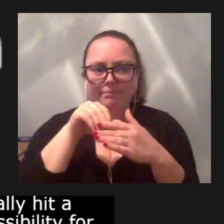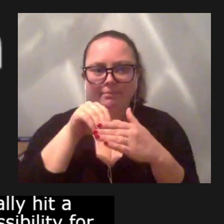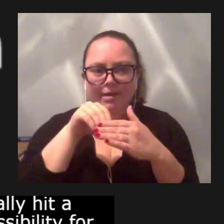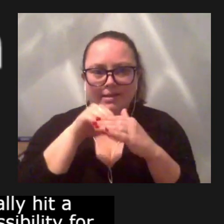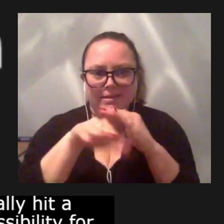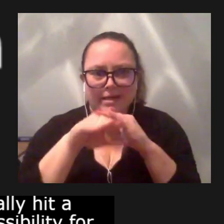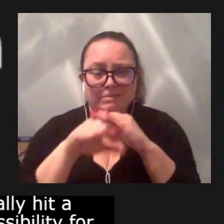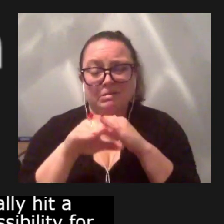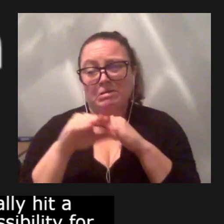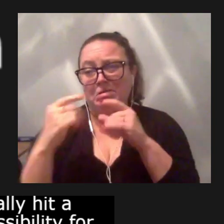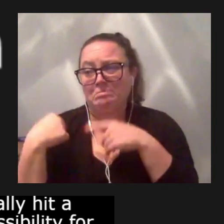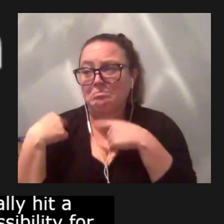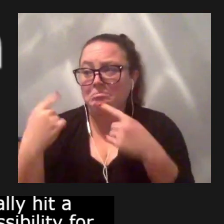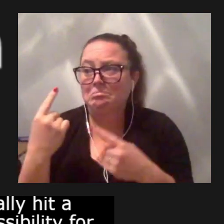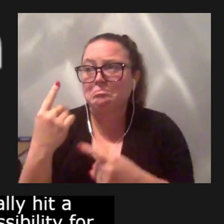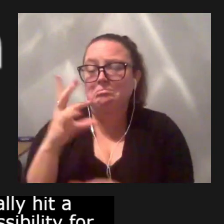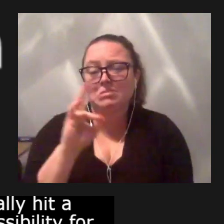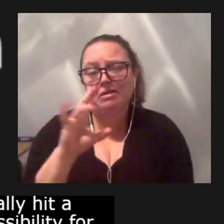been